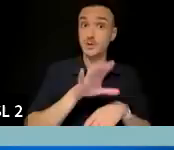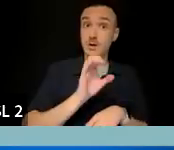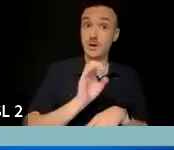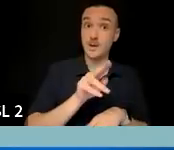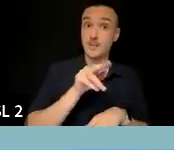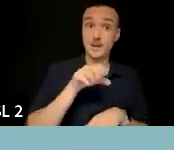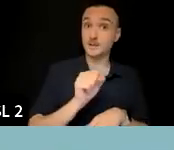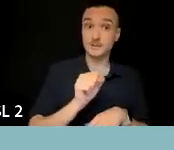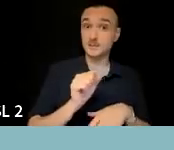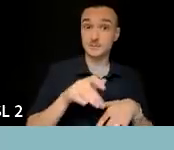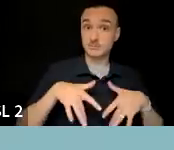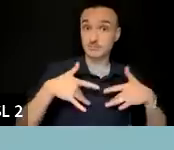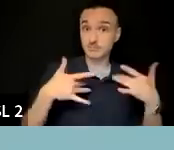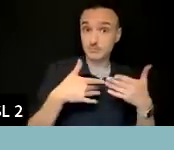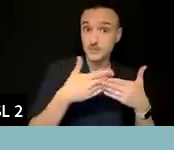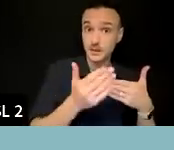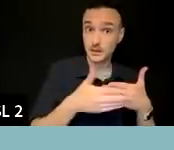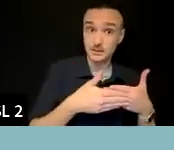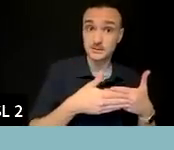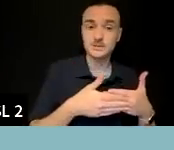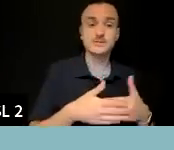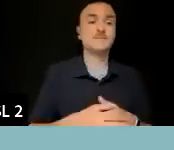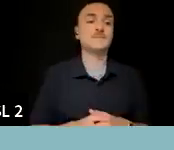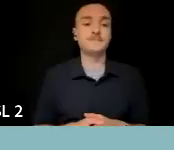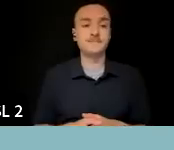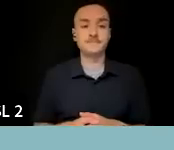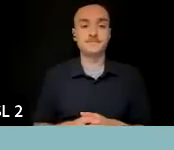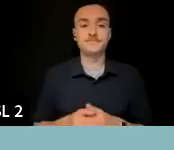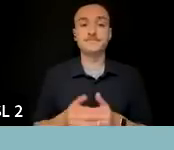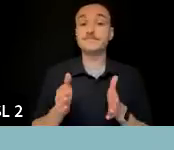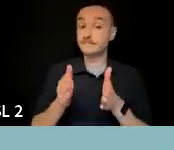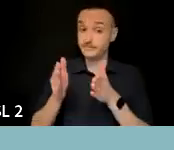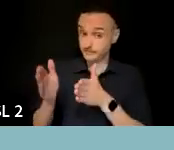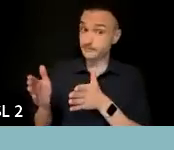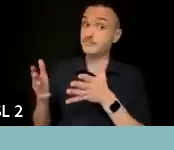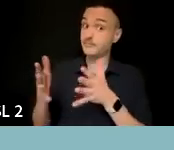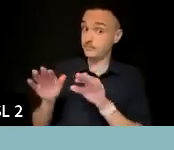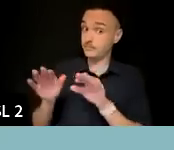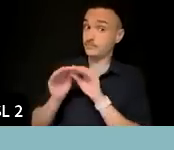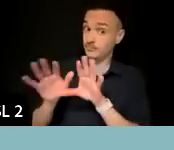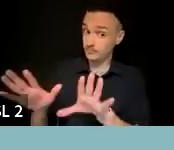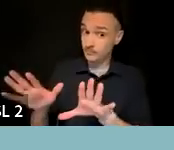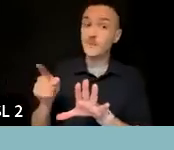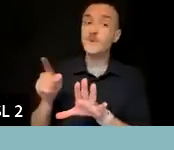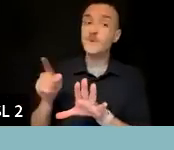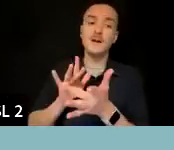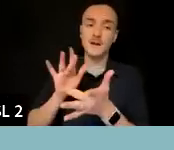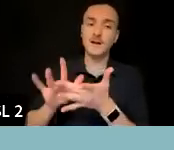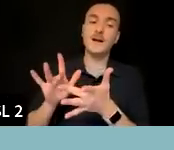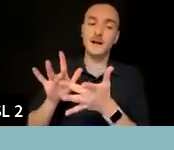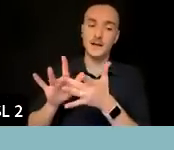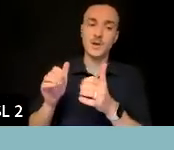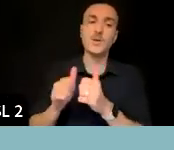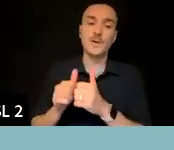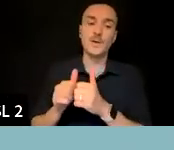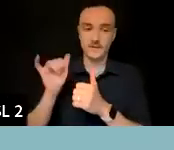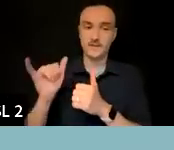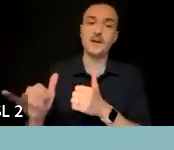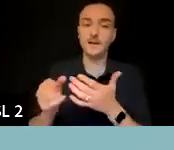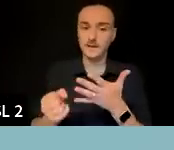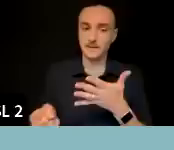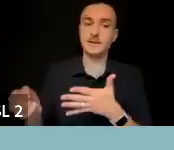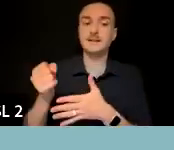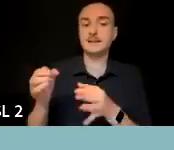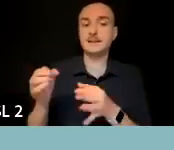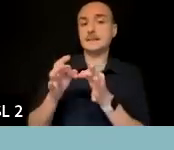summary statement is released, the program official becomes your key contact, and they can help clarify points made in the summary statement. They can also